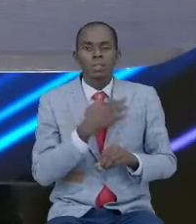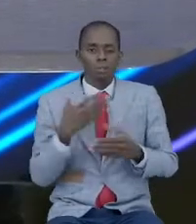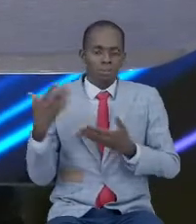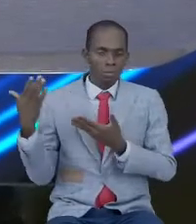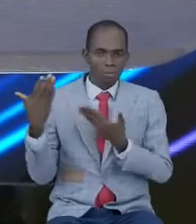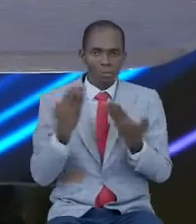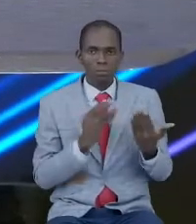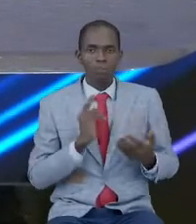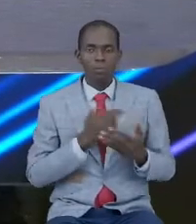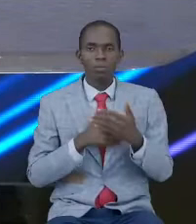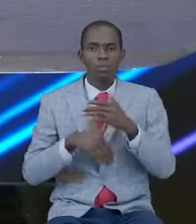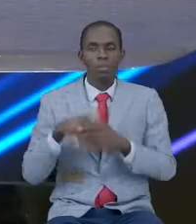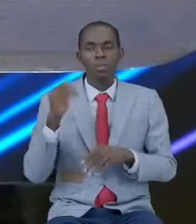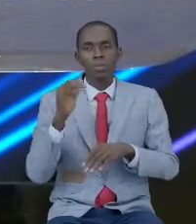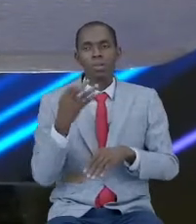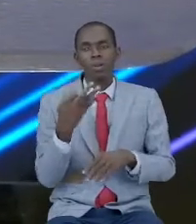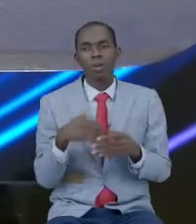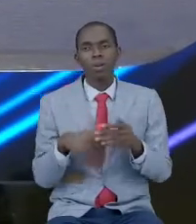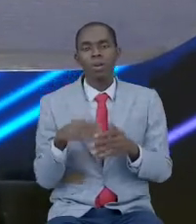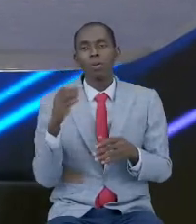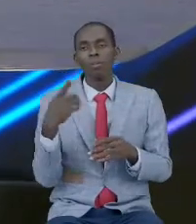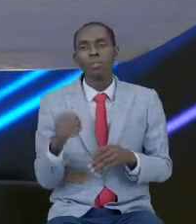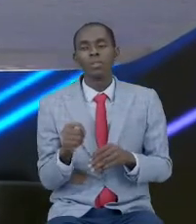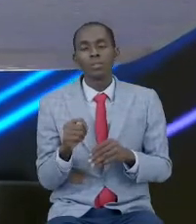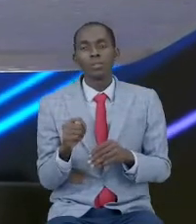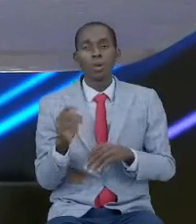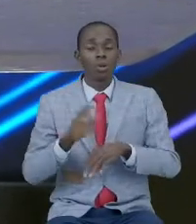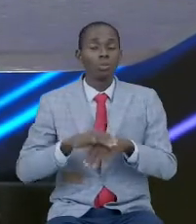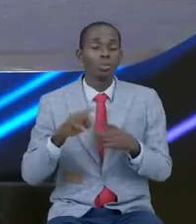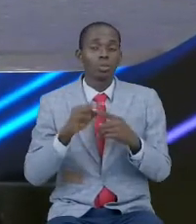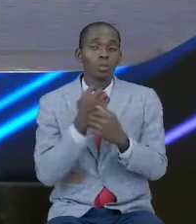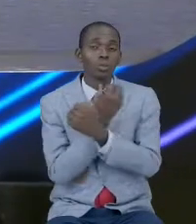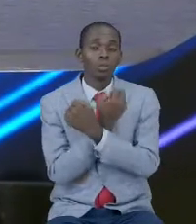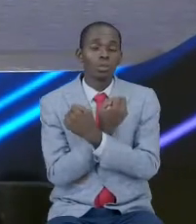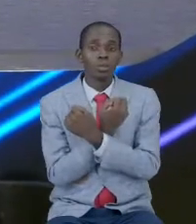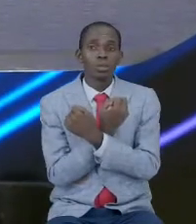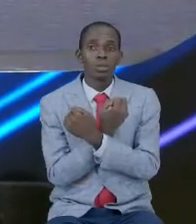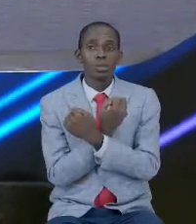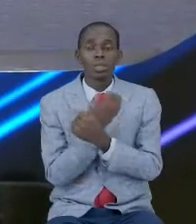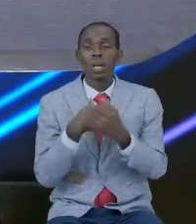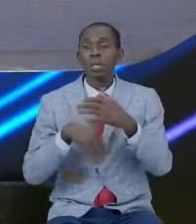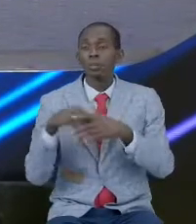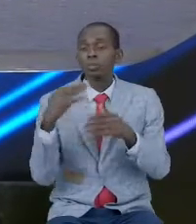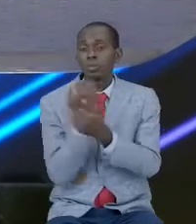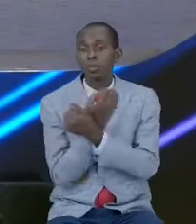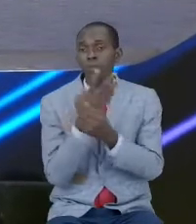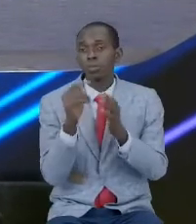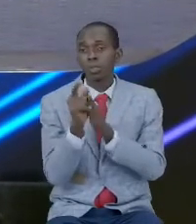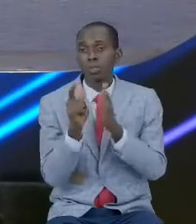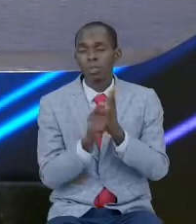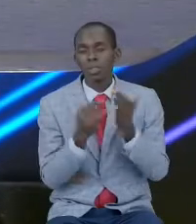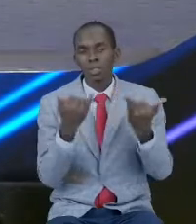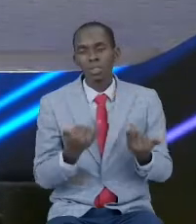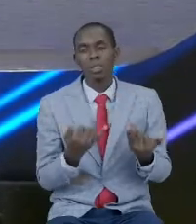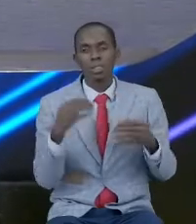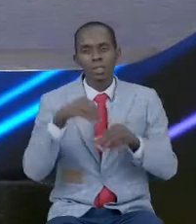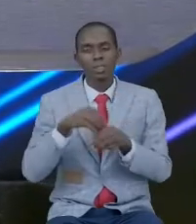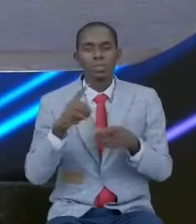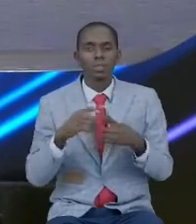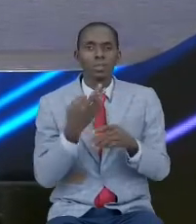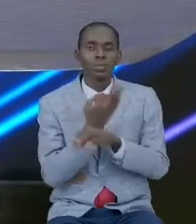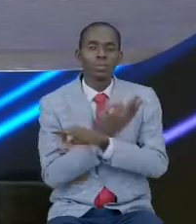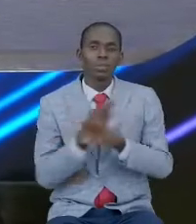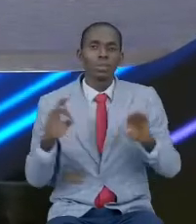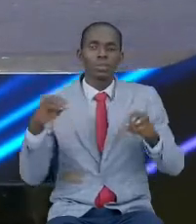the bondage of the law, and brings us to the freedom that we have in Christ. And he